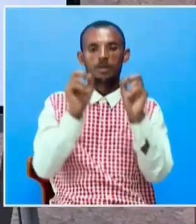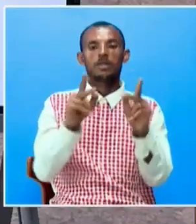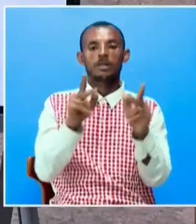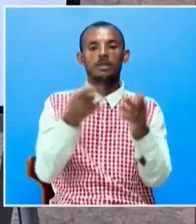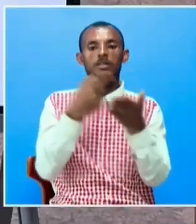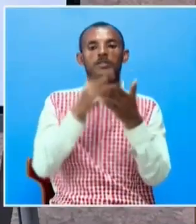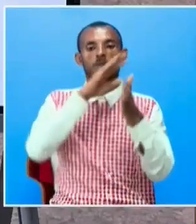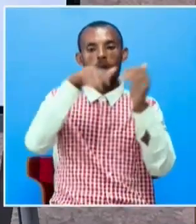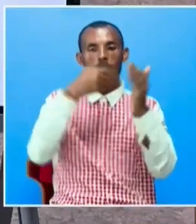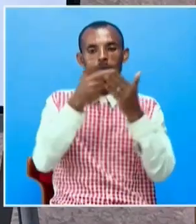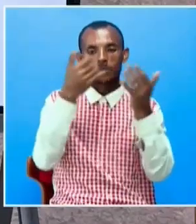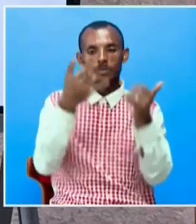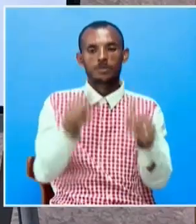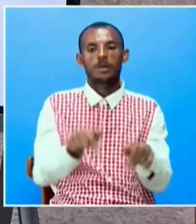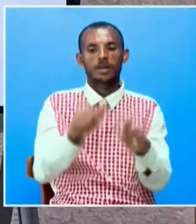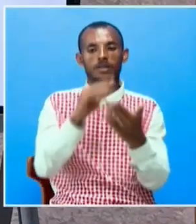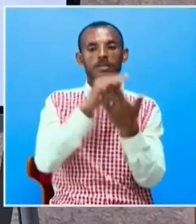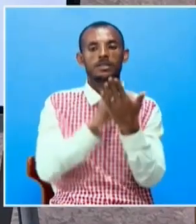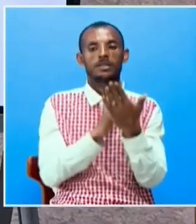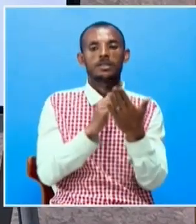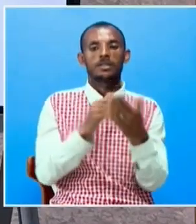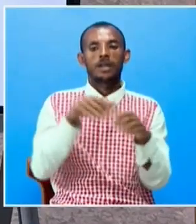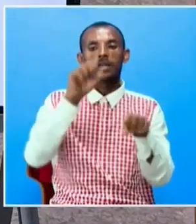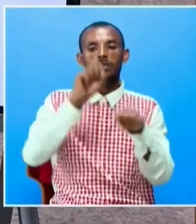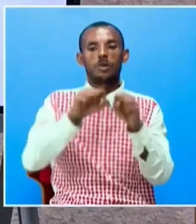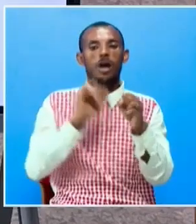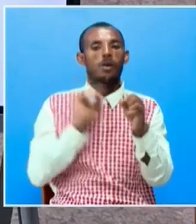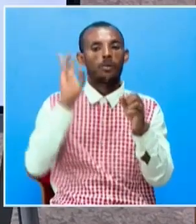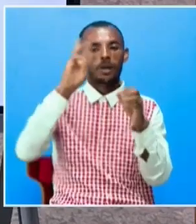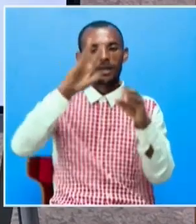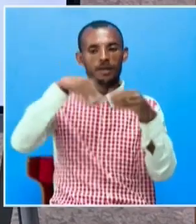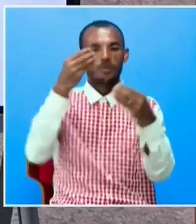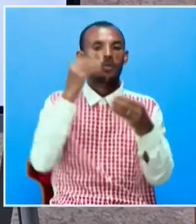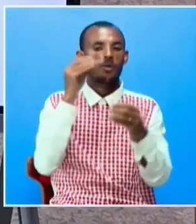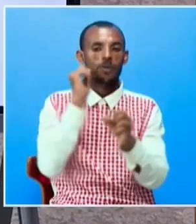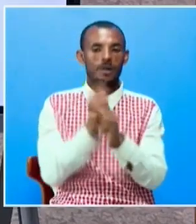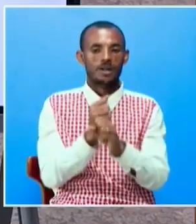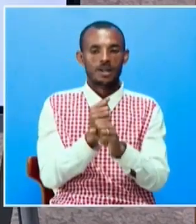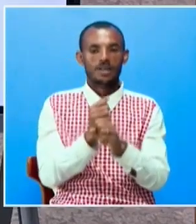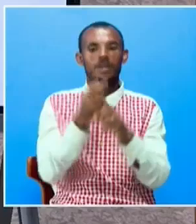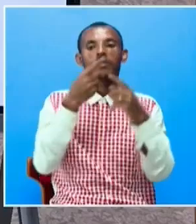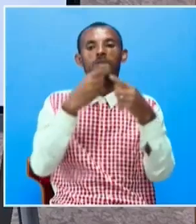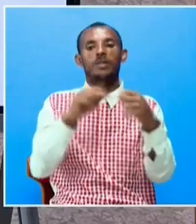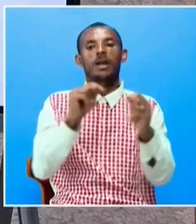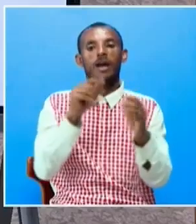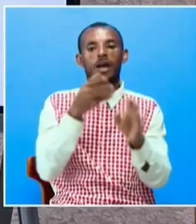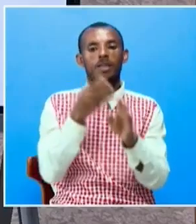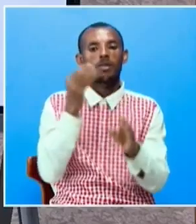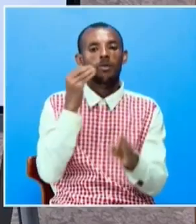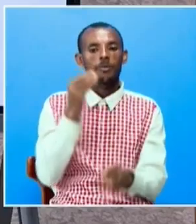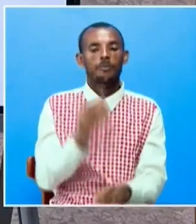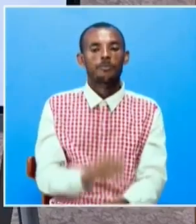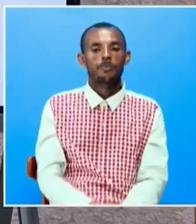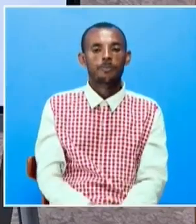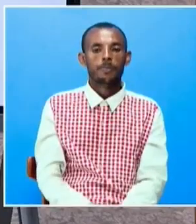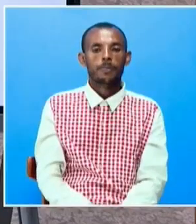this is all about today's lesson. So I'll give you exercise for you to try it at home.